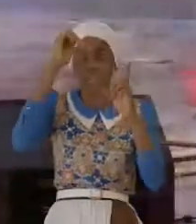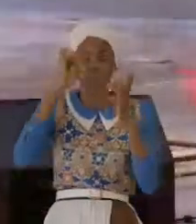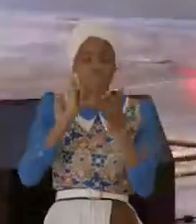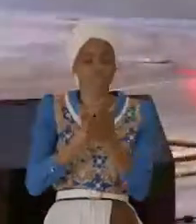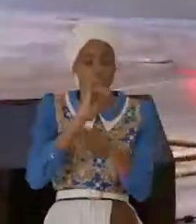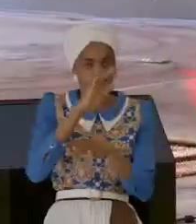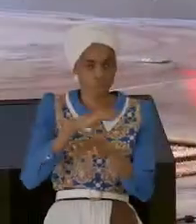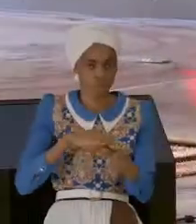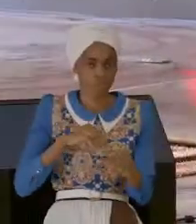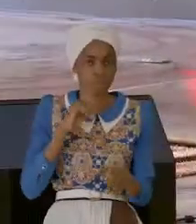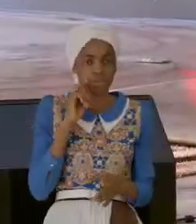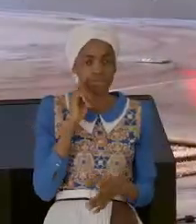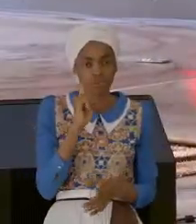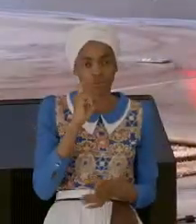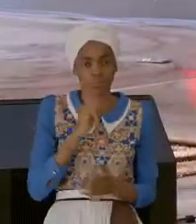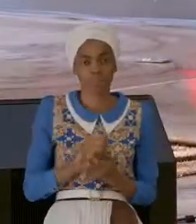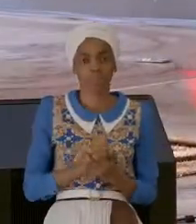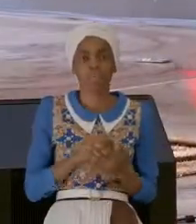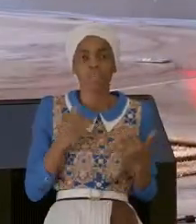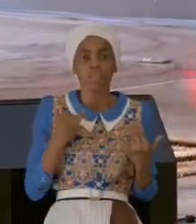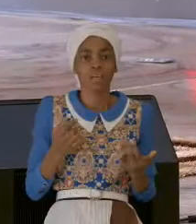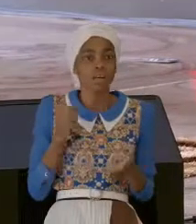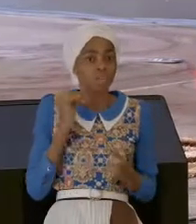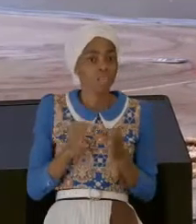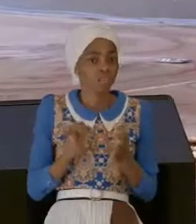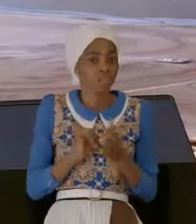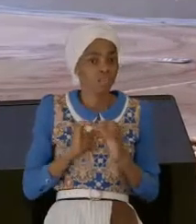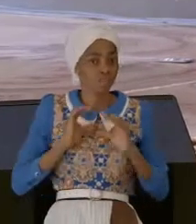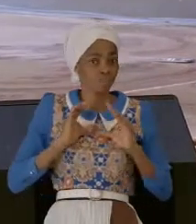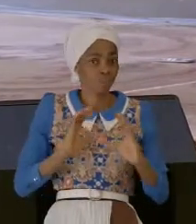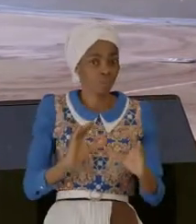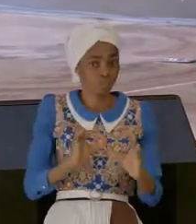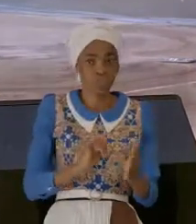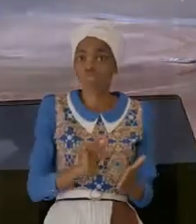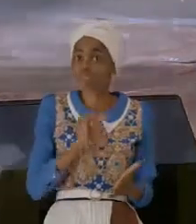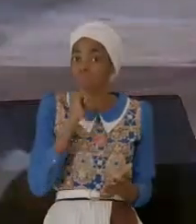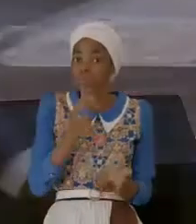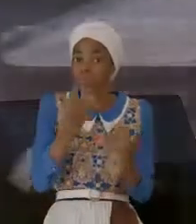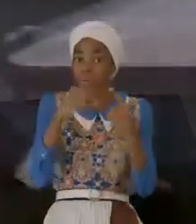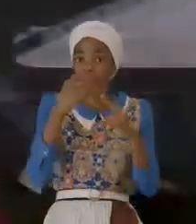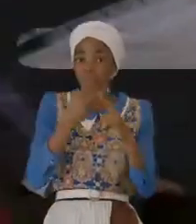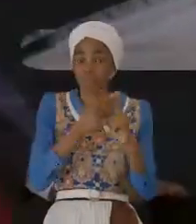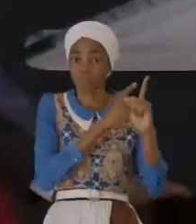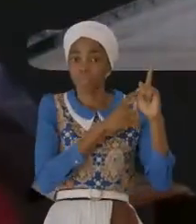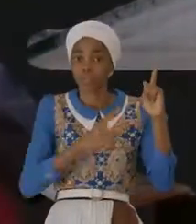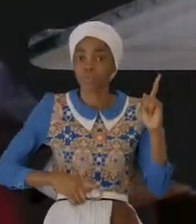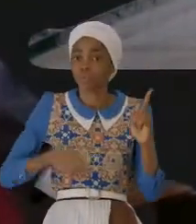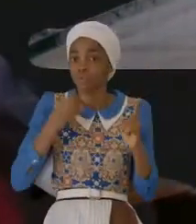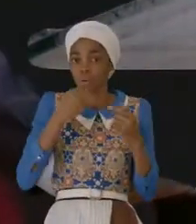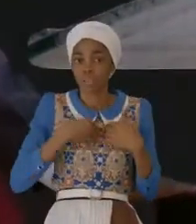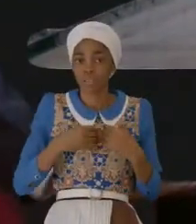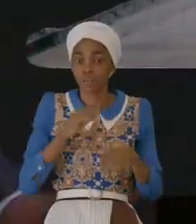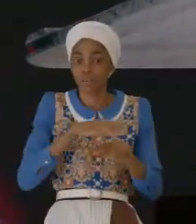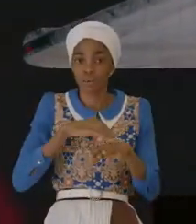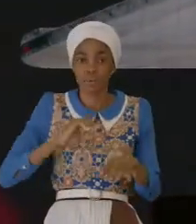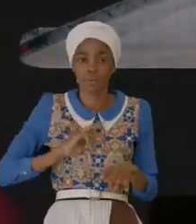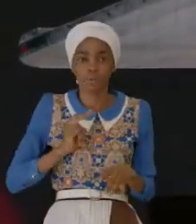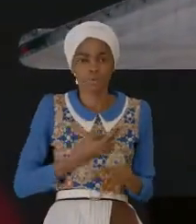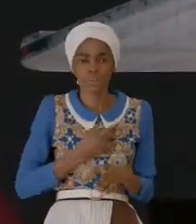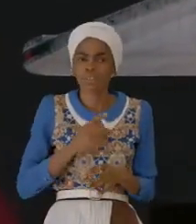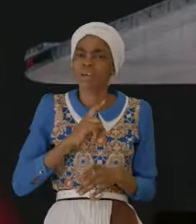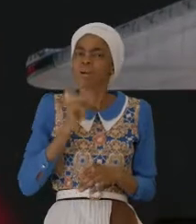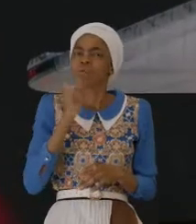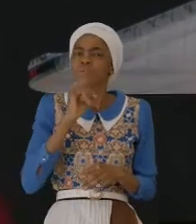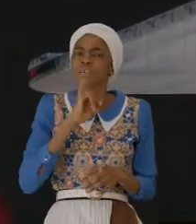you now if the persuasion is not coming from the Lord was called us for